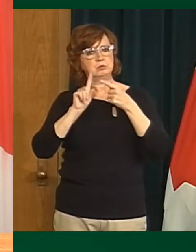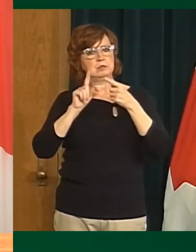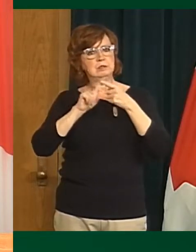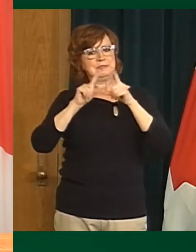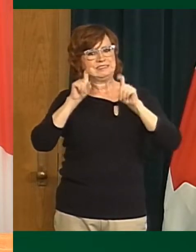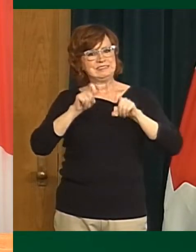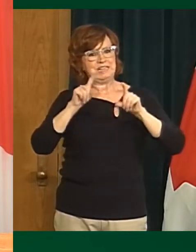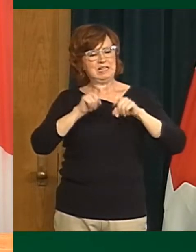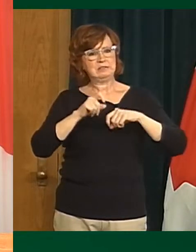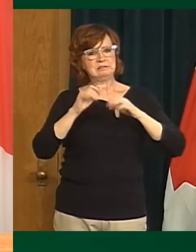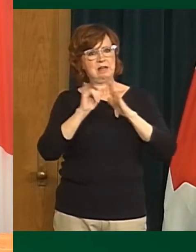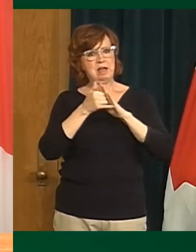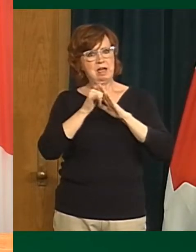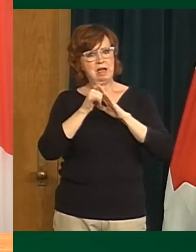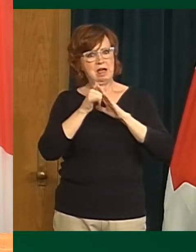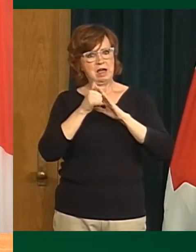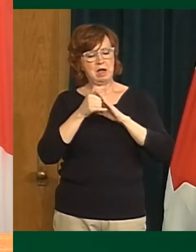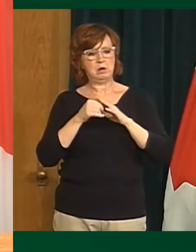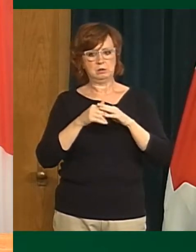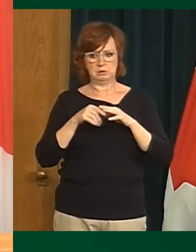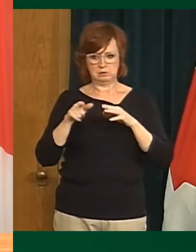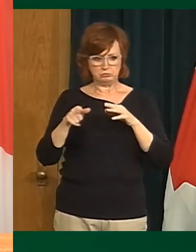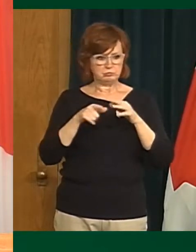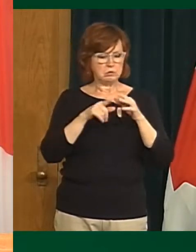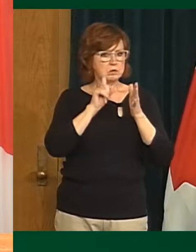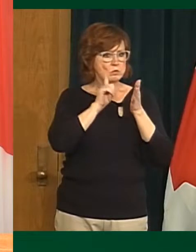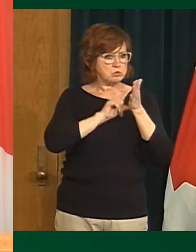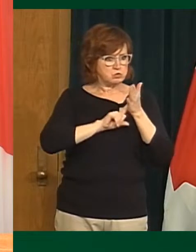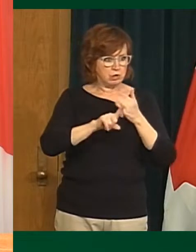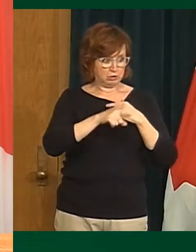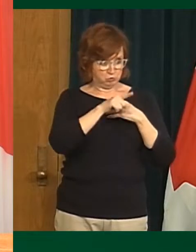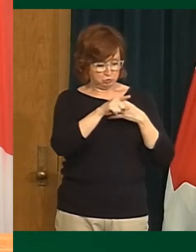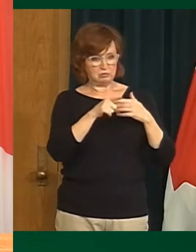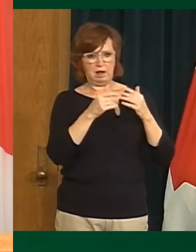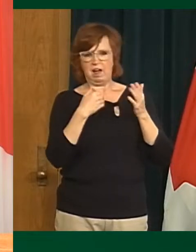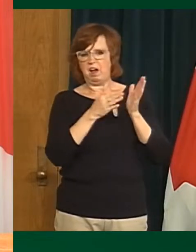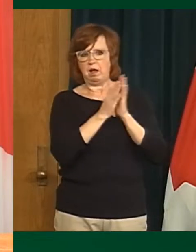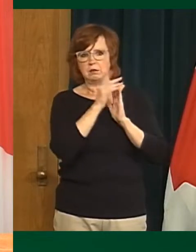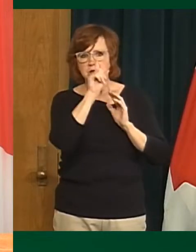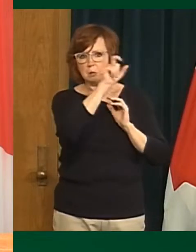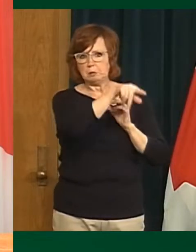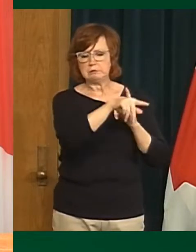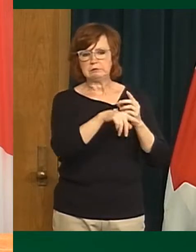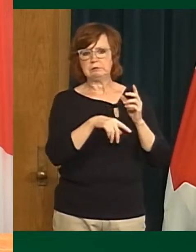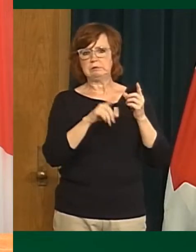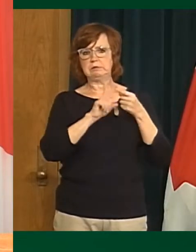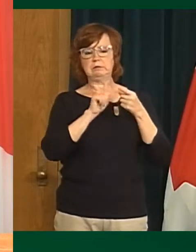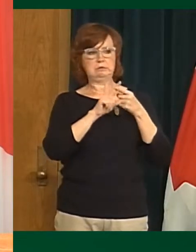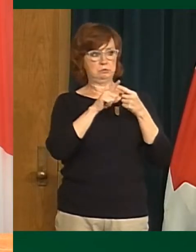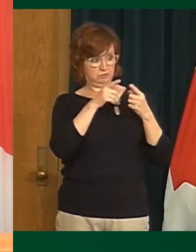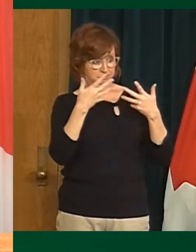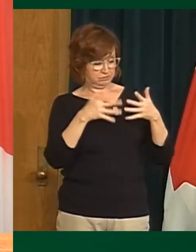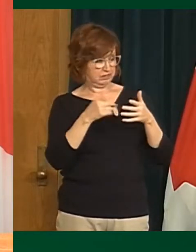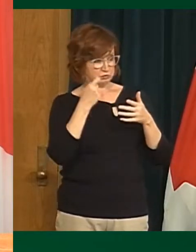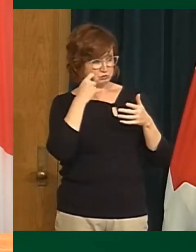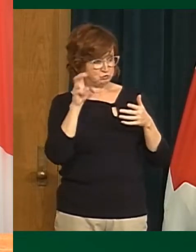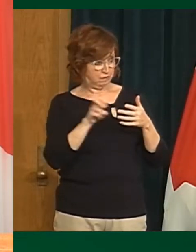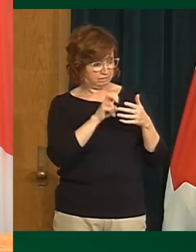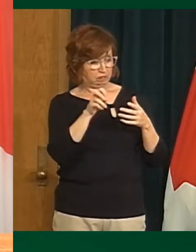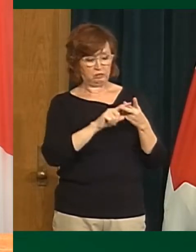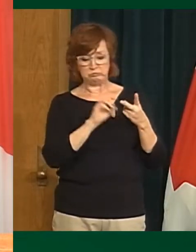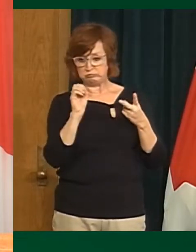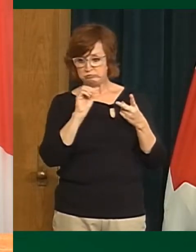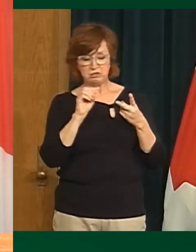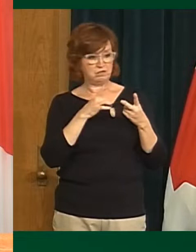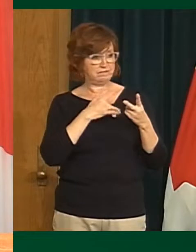of transmission within a practice setting to either from patient to provider, provider to patient, or other people in the waiting room